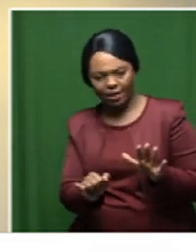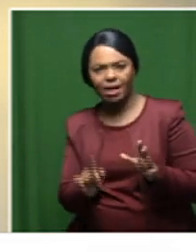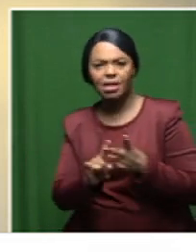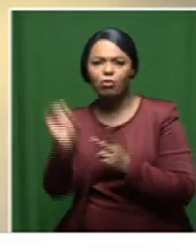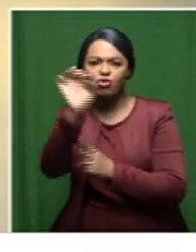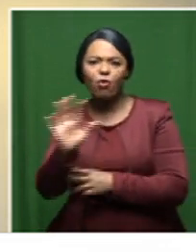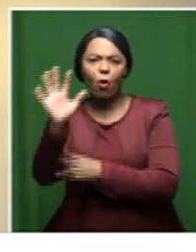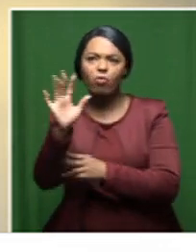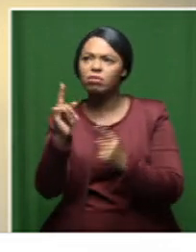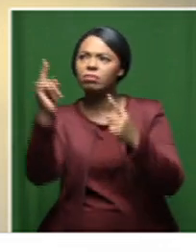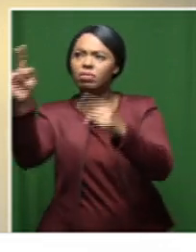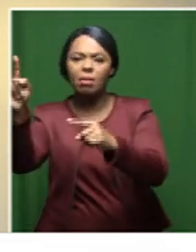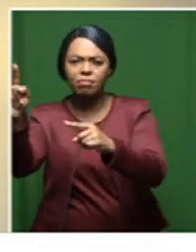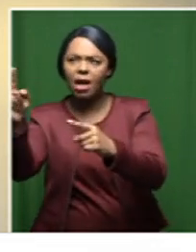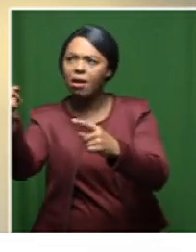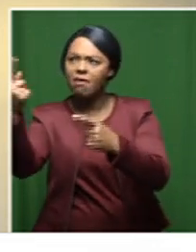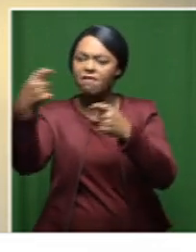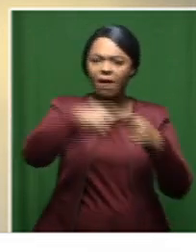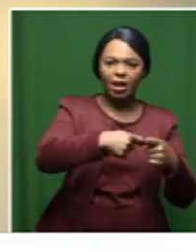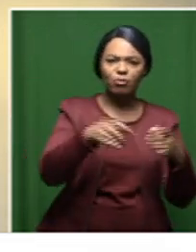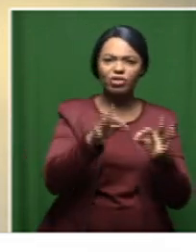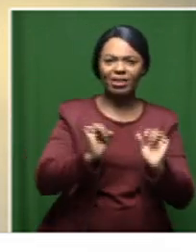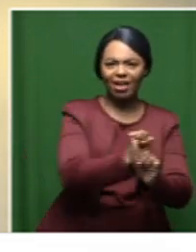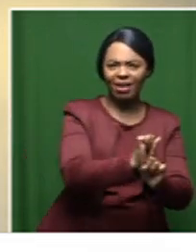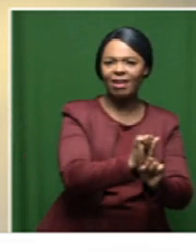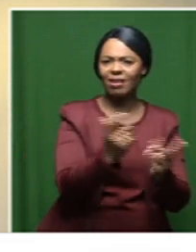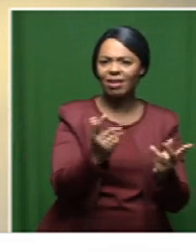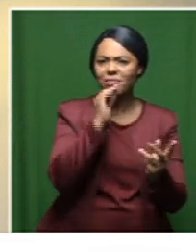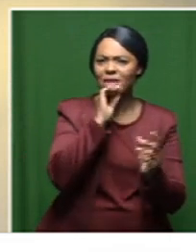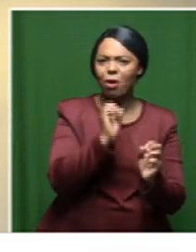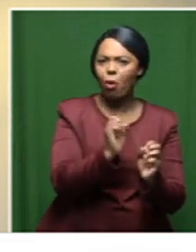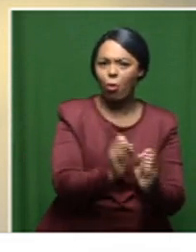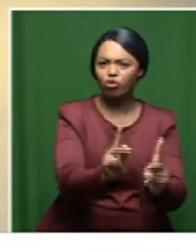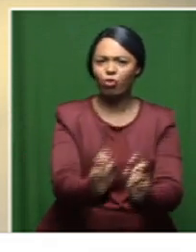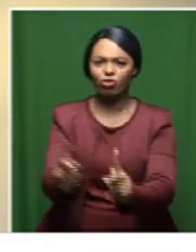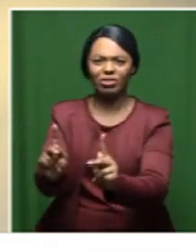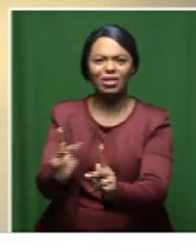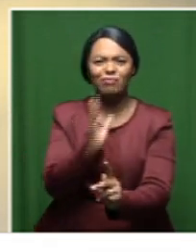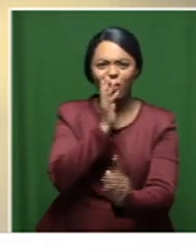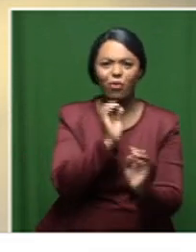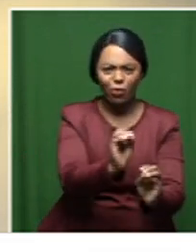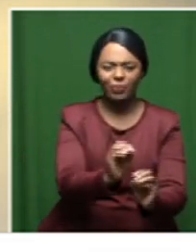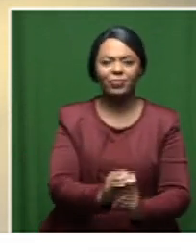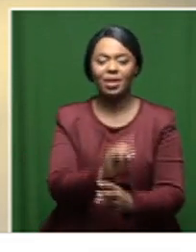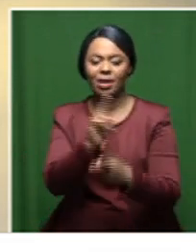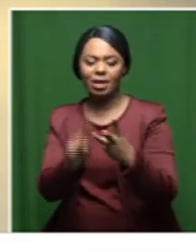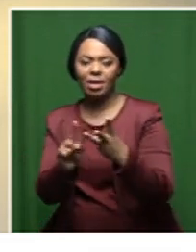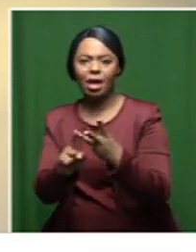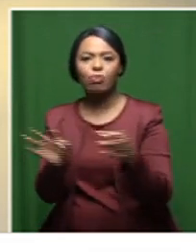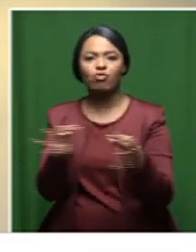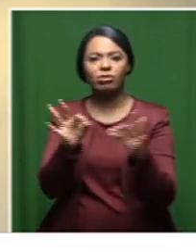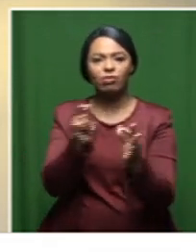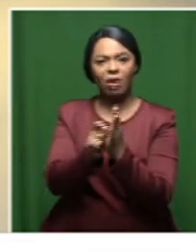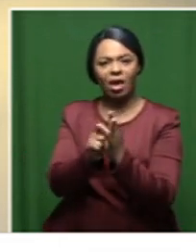to really see all the opportunities that they can exploit. Music rights revenue, which is